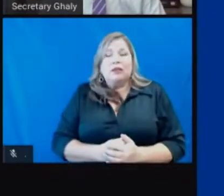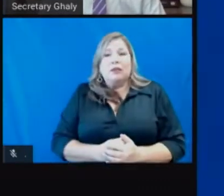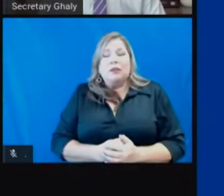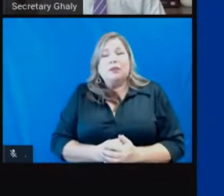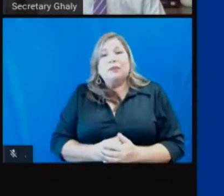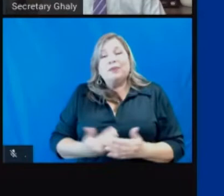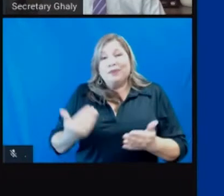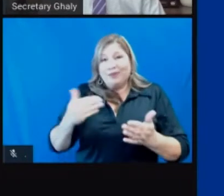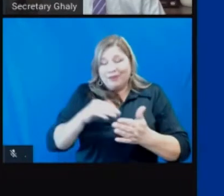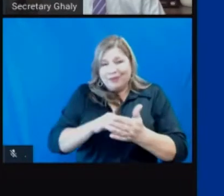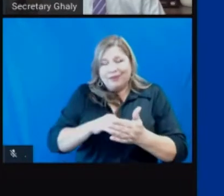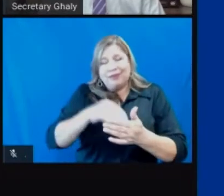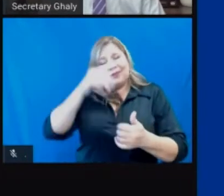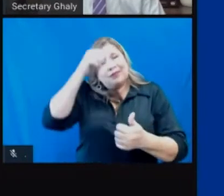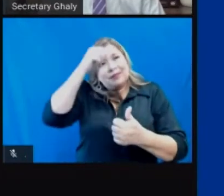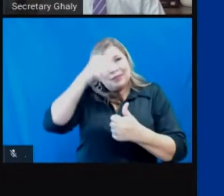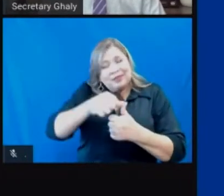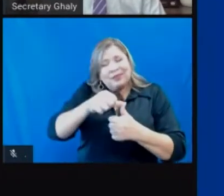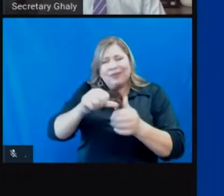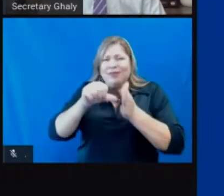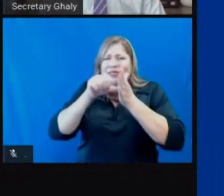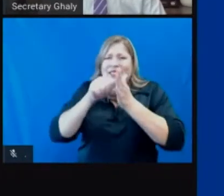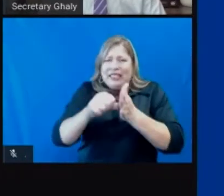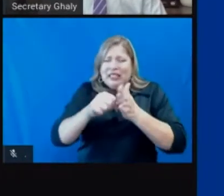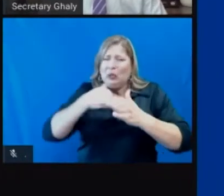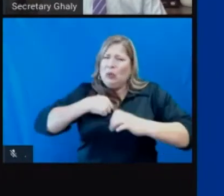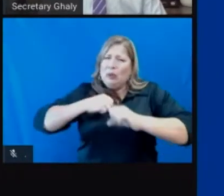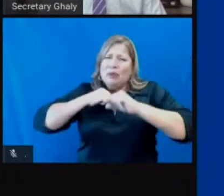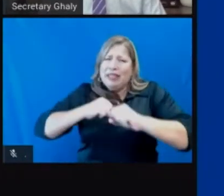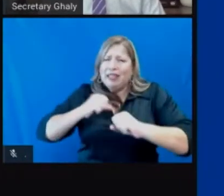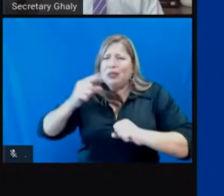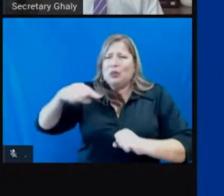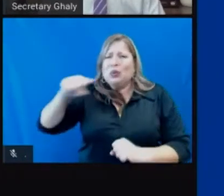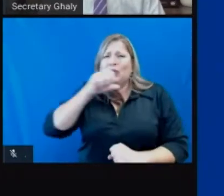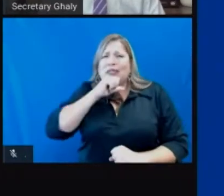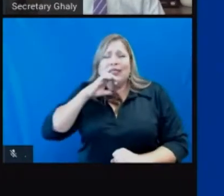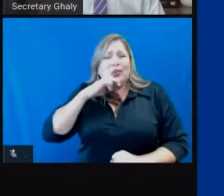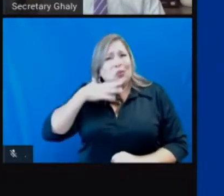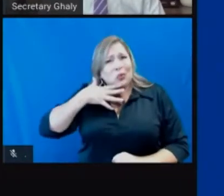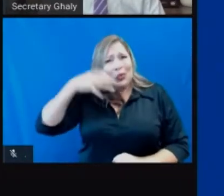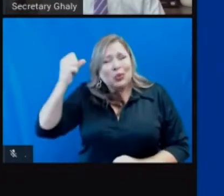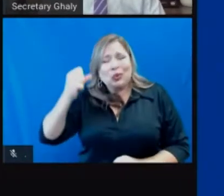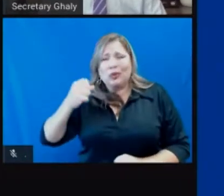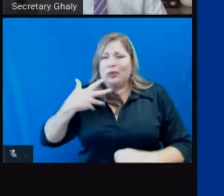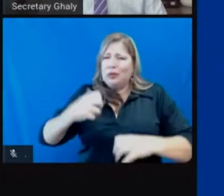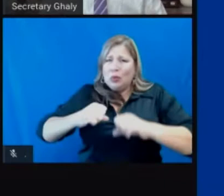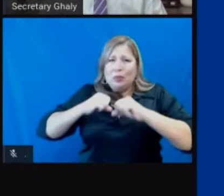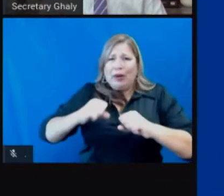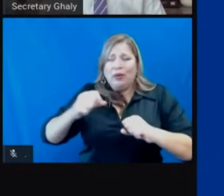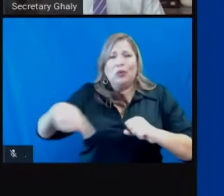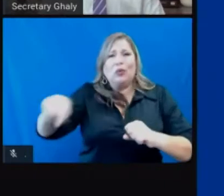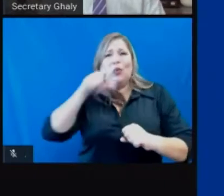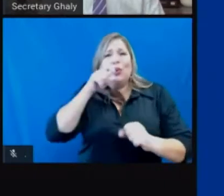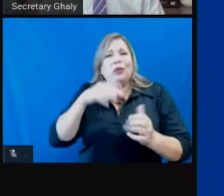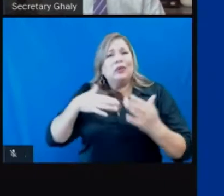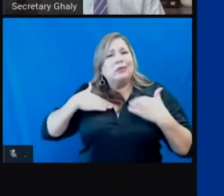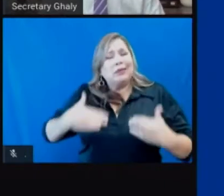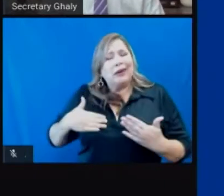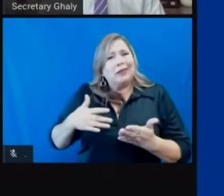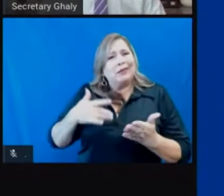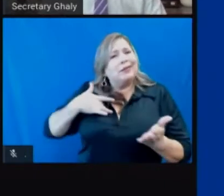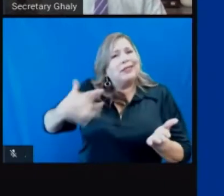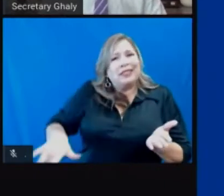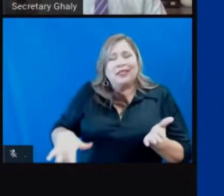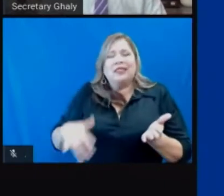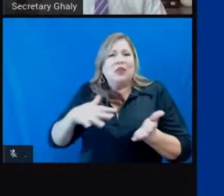towards protecting older Californians and those at risk. I'll take this opportunity to remind you that even though only about 10%